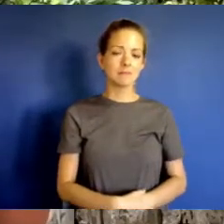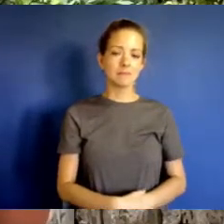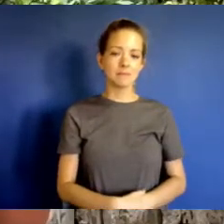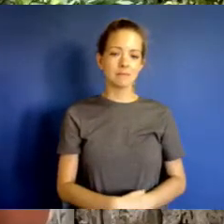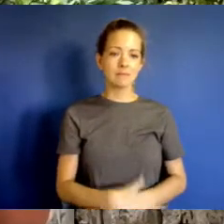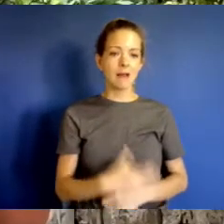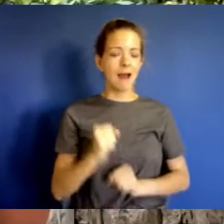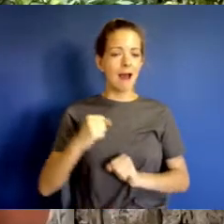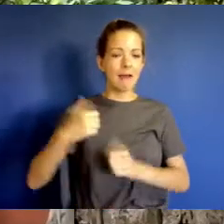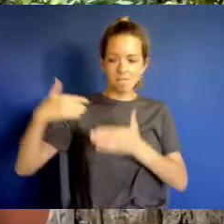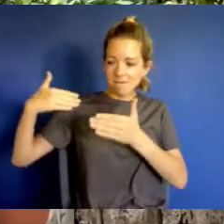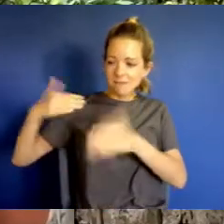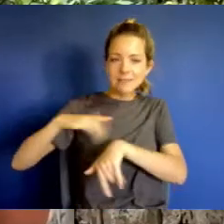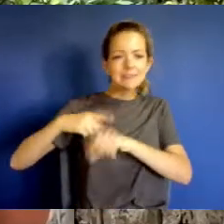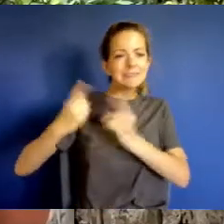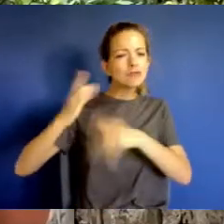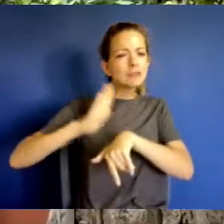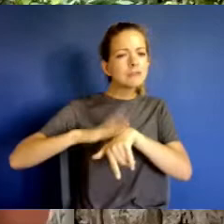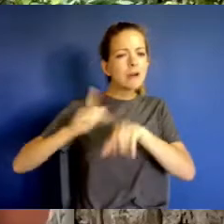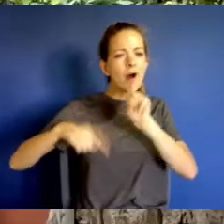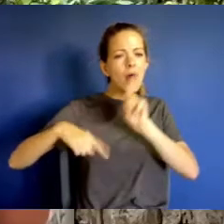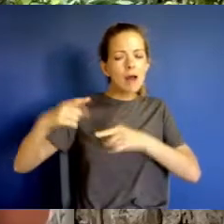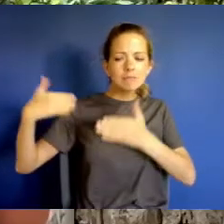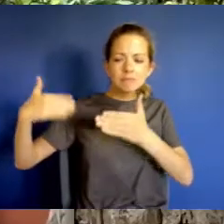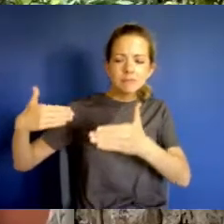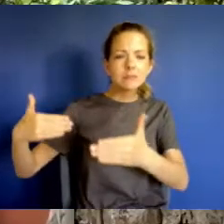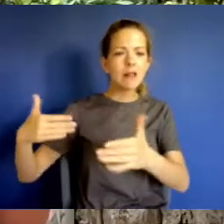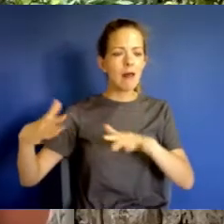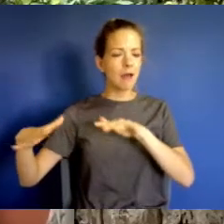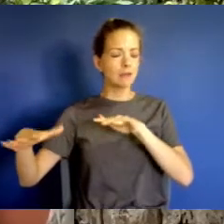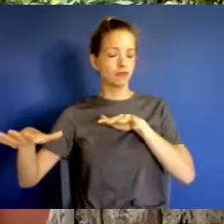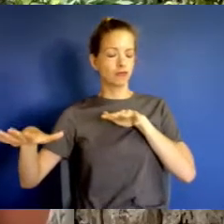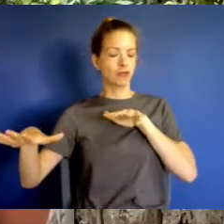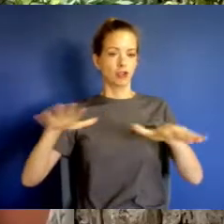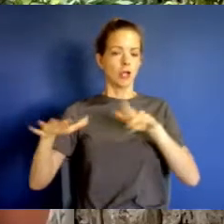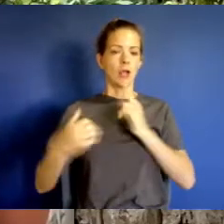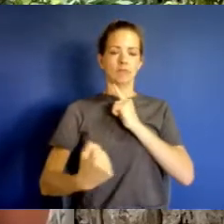shake us, those that blow us around like the harsh winds,